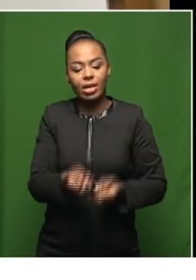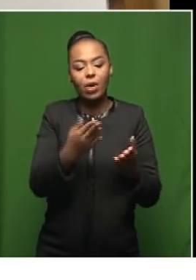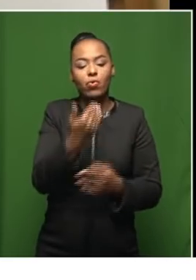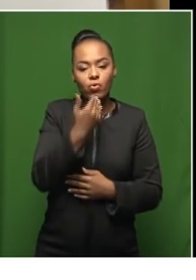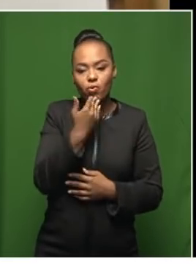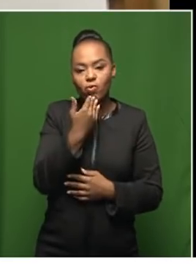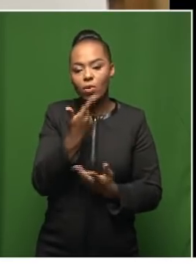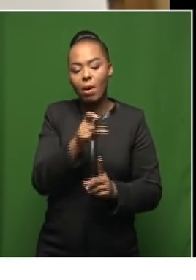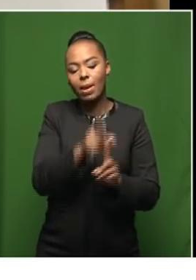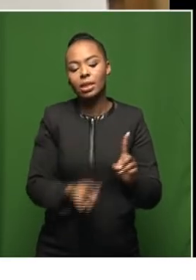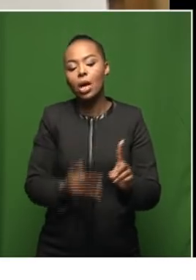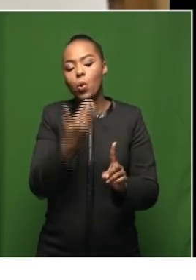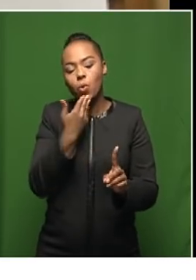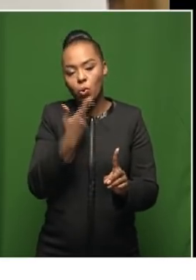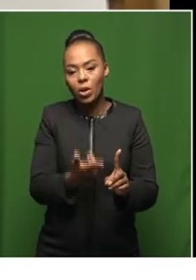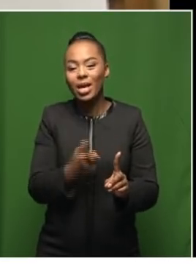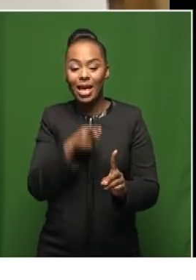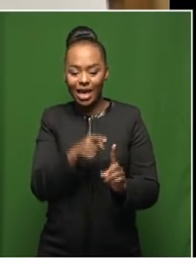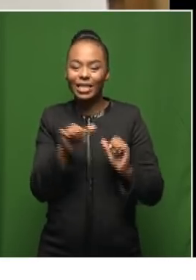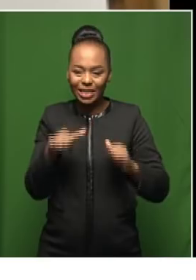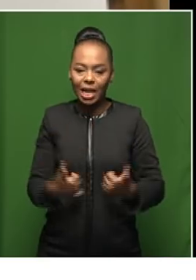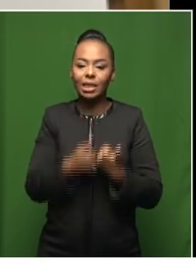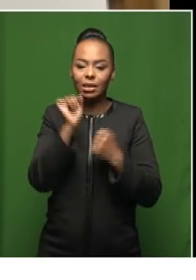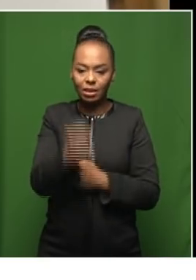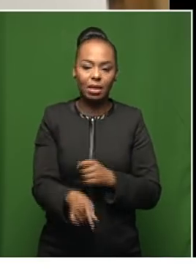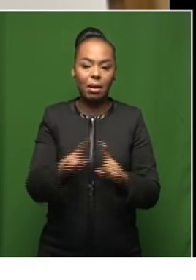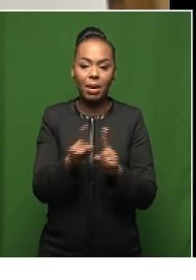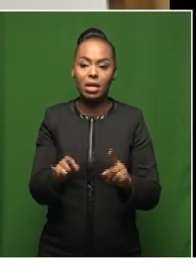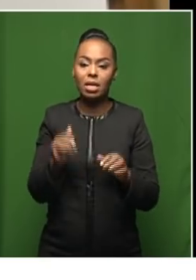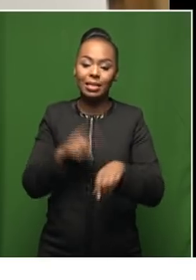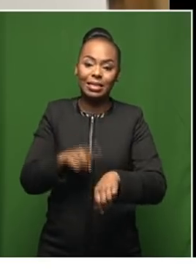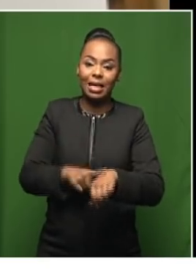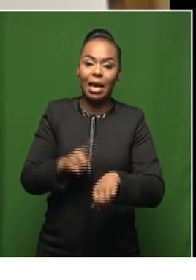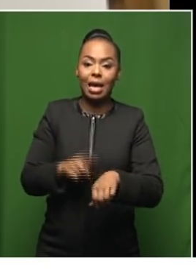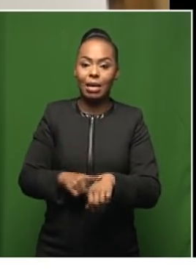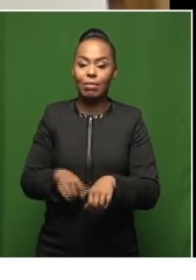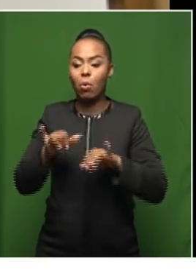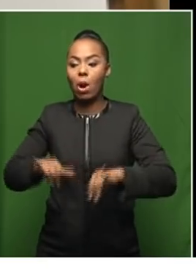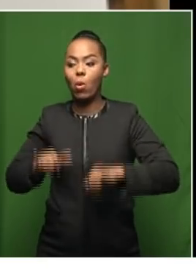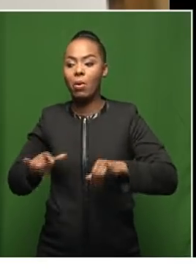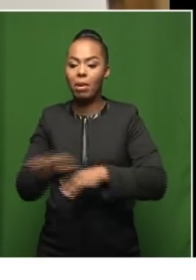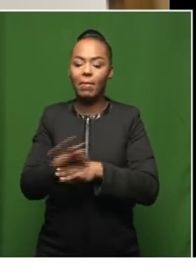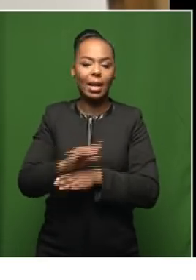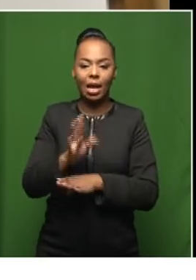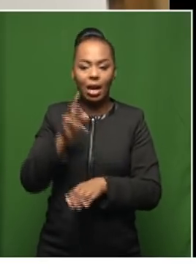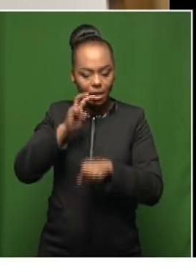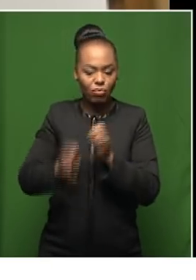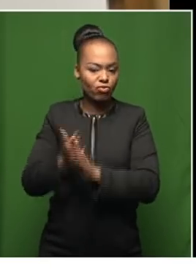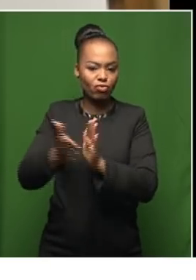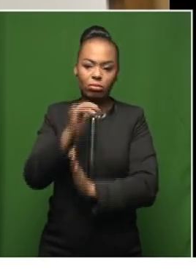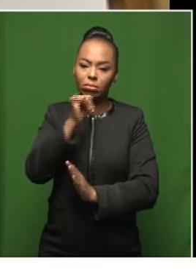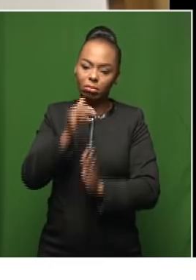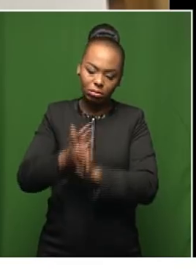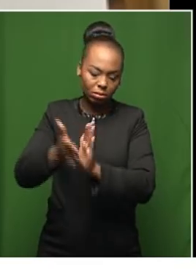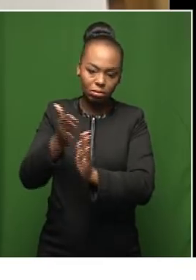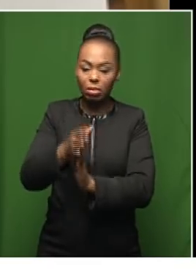it is going to be quite a challenge, but we don't have time to wait until we've got a full, clear plan. We have to keep moving as things are happening. As you'll